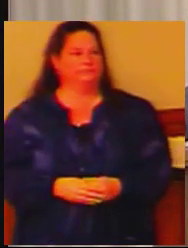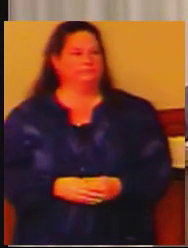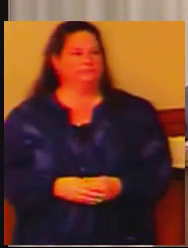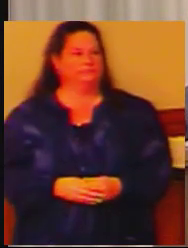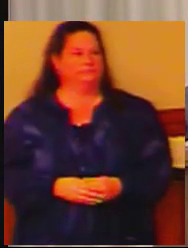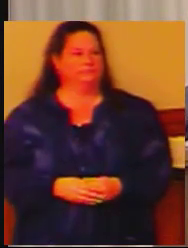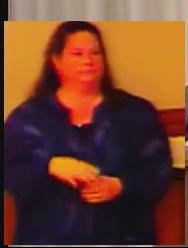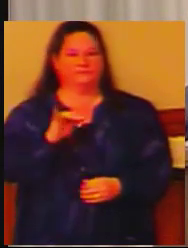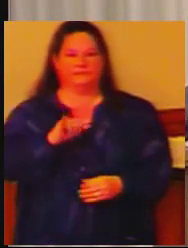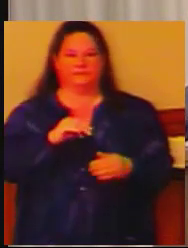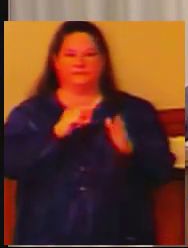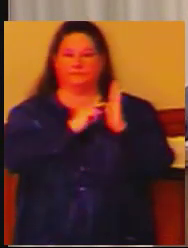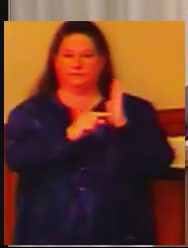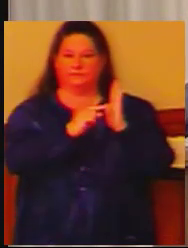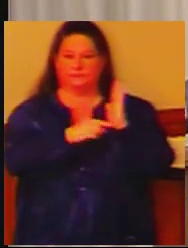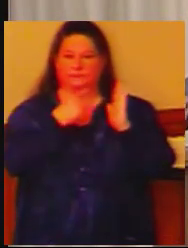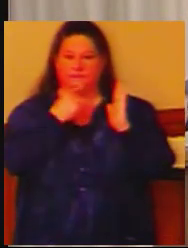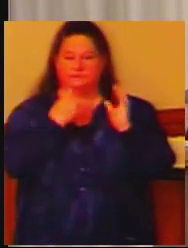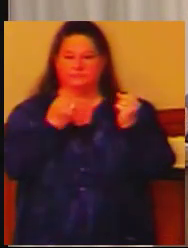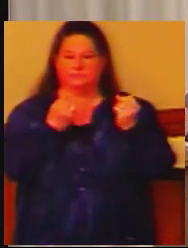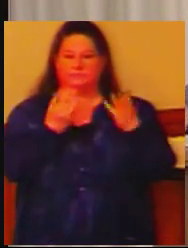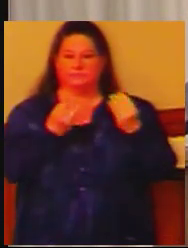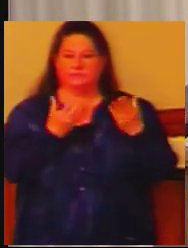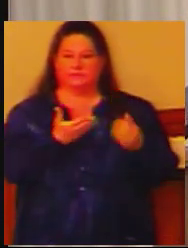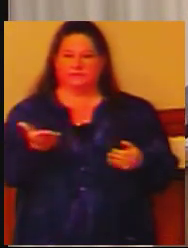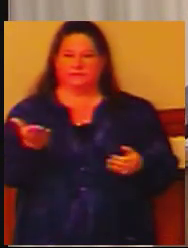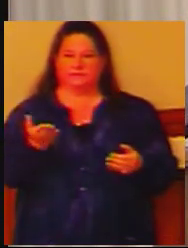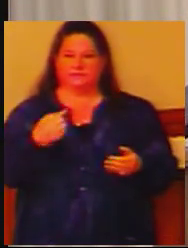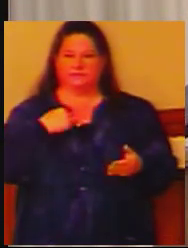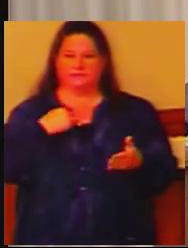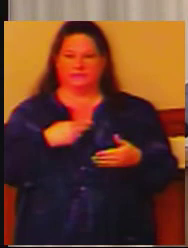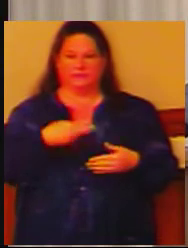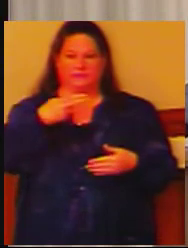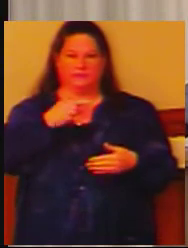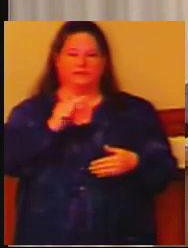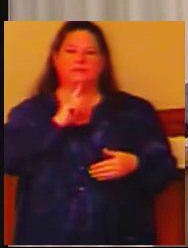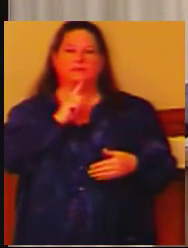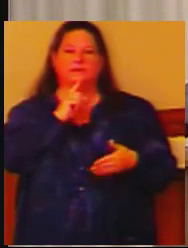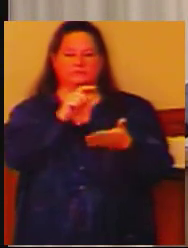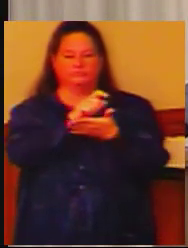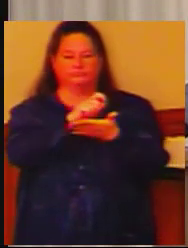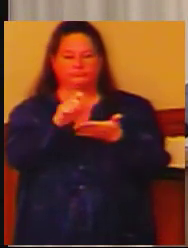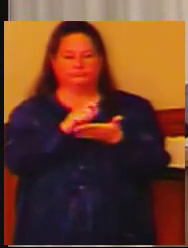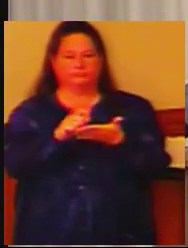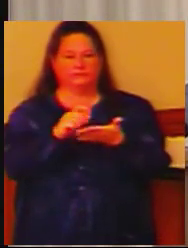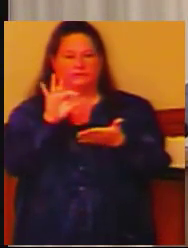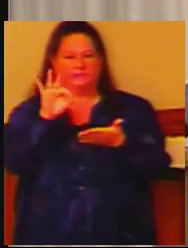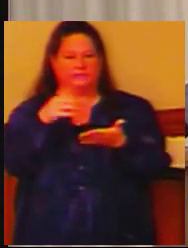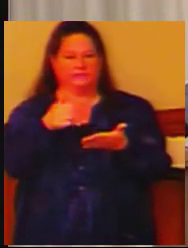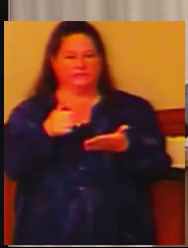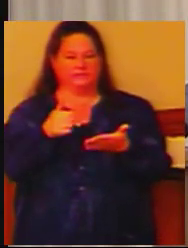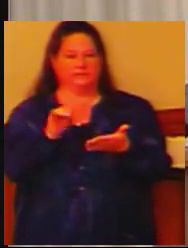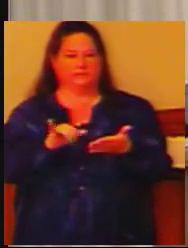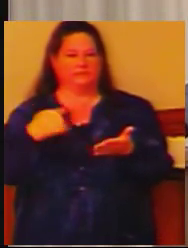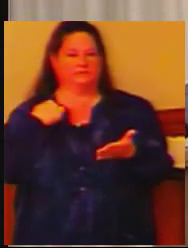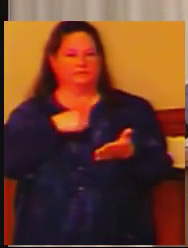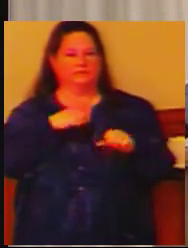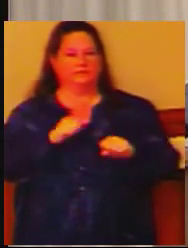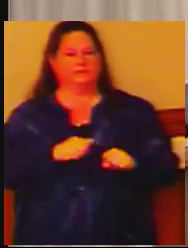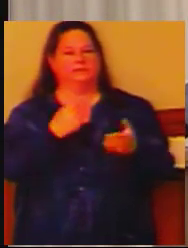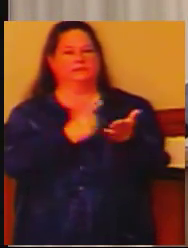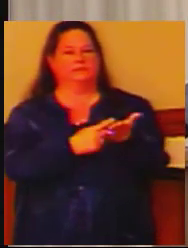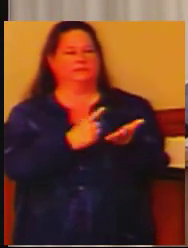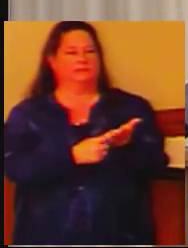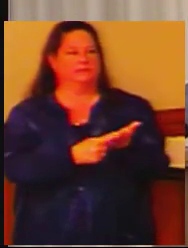In that particular phrase, it's got a lot of things that I've highlighted here that we could in 9 and 10 that we can talk about.